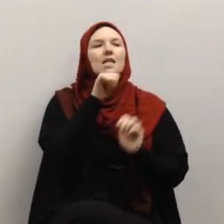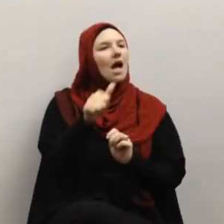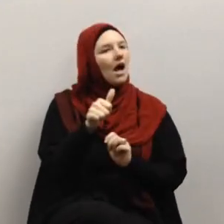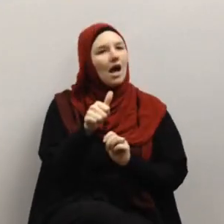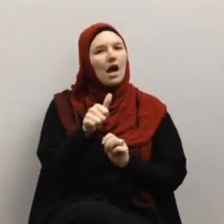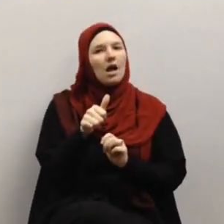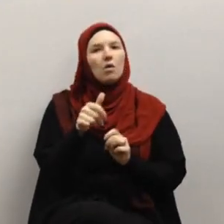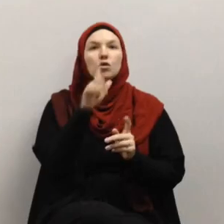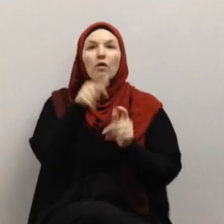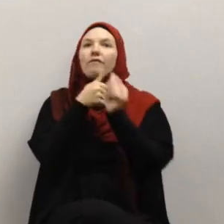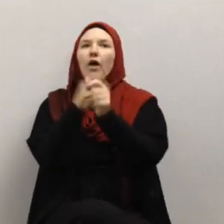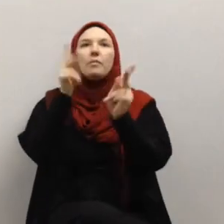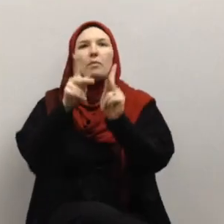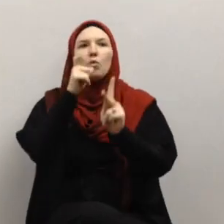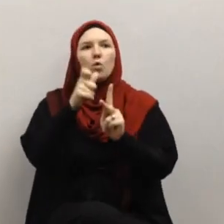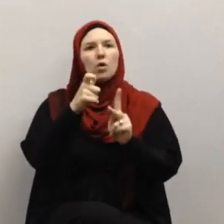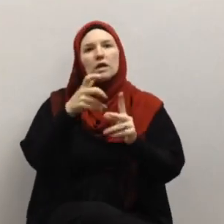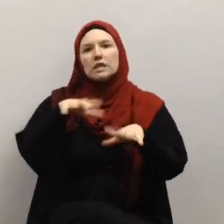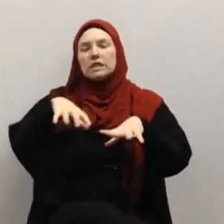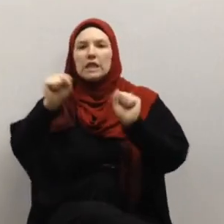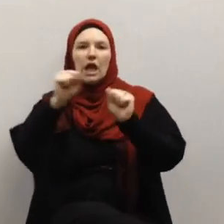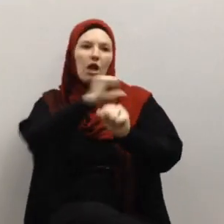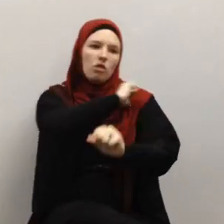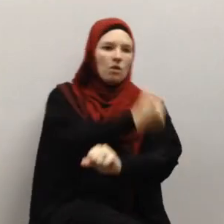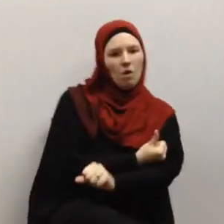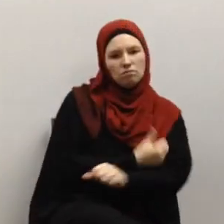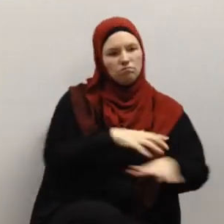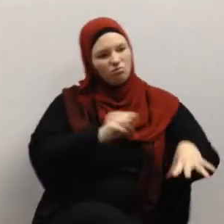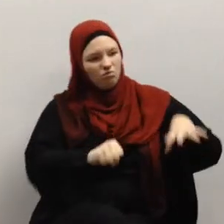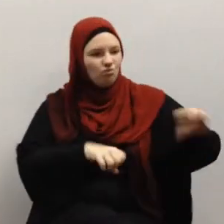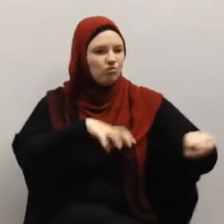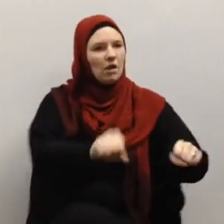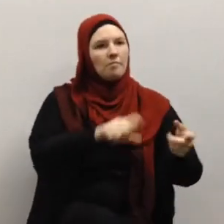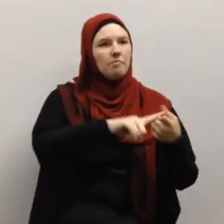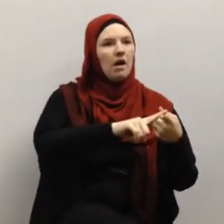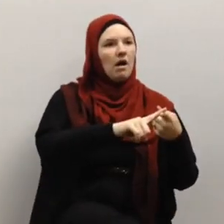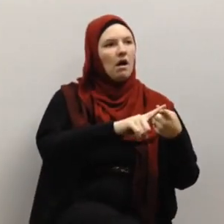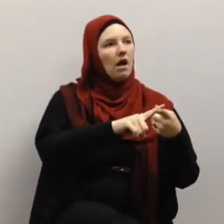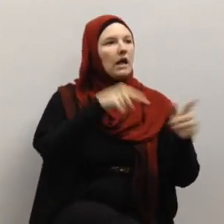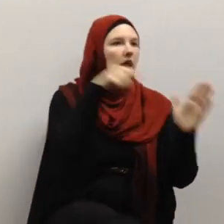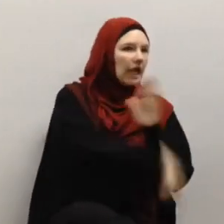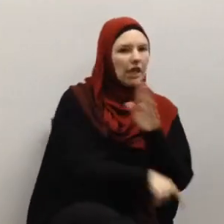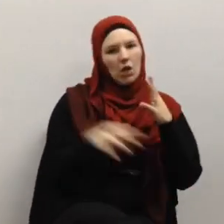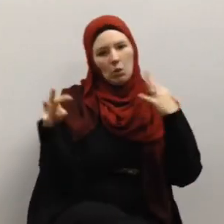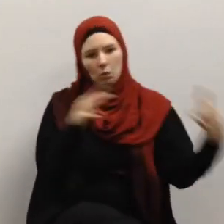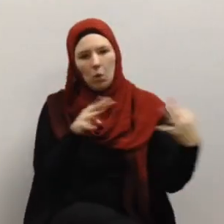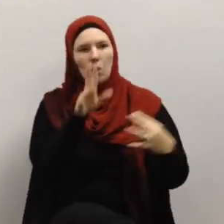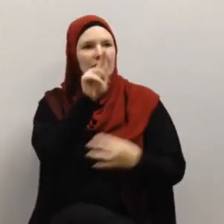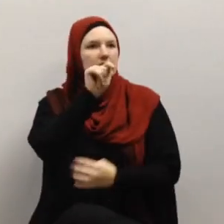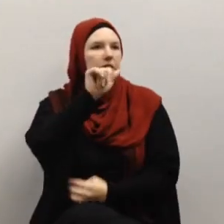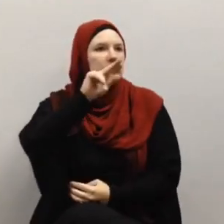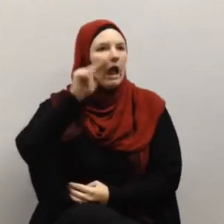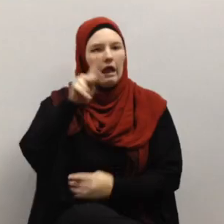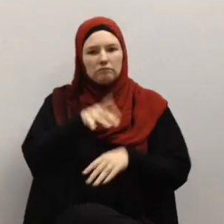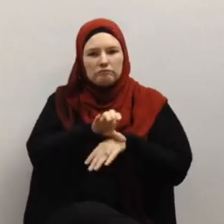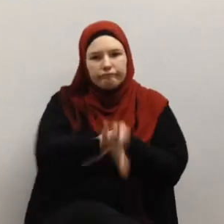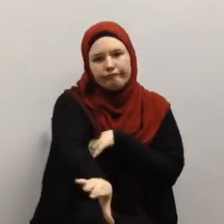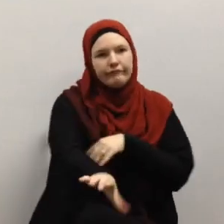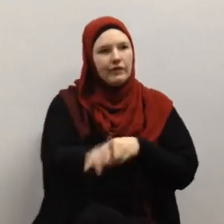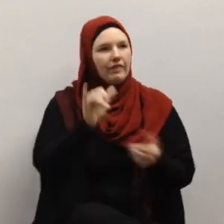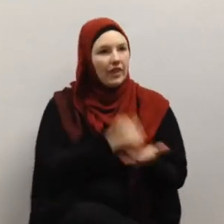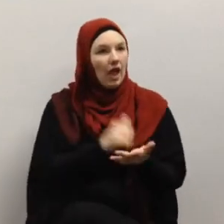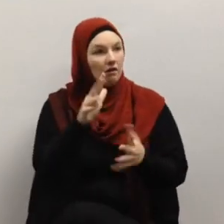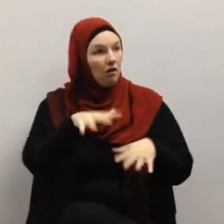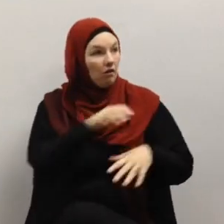bullets, but those who come as elected leaders that you choose. Then when you